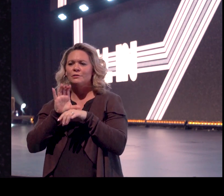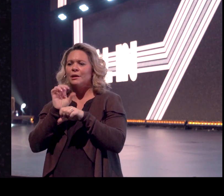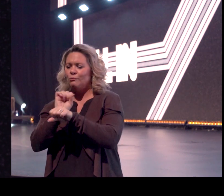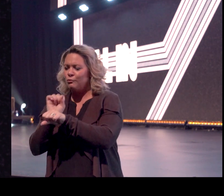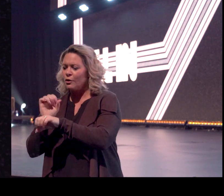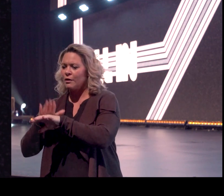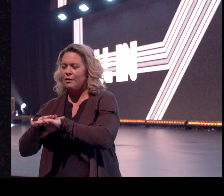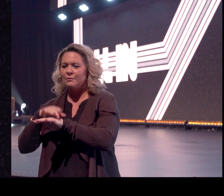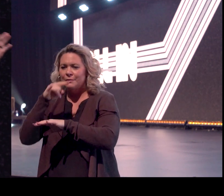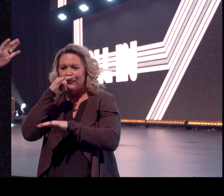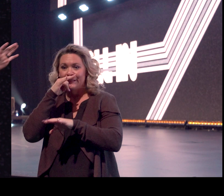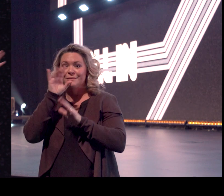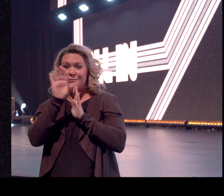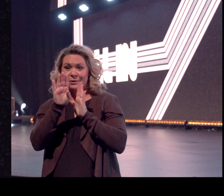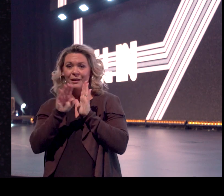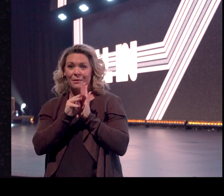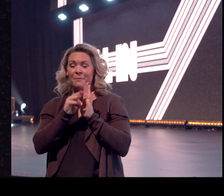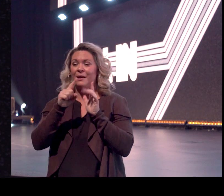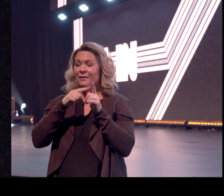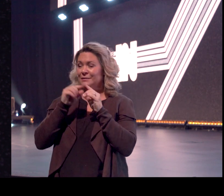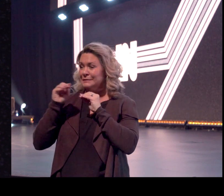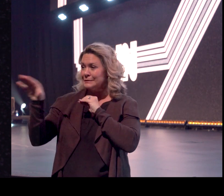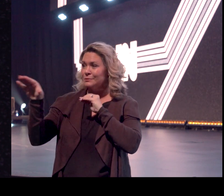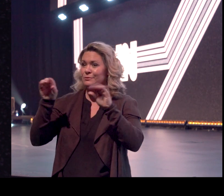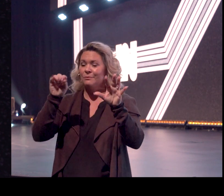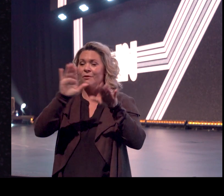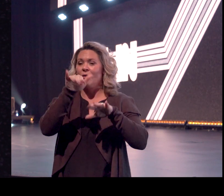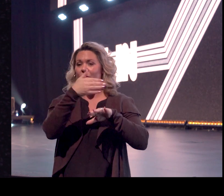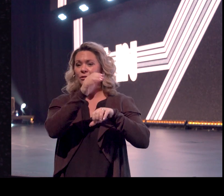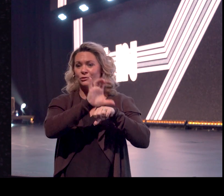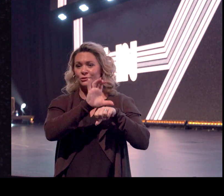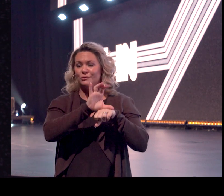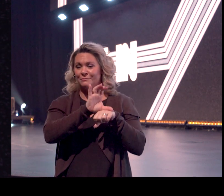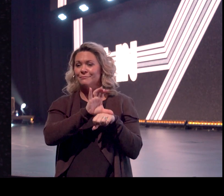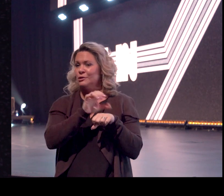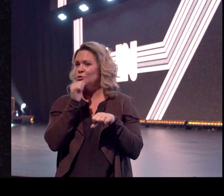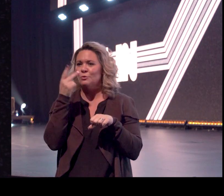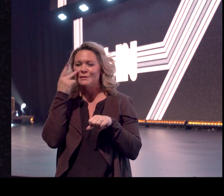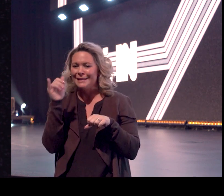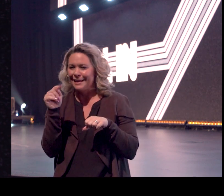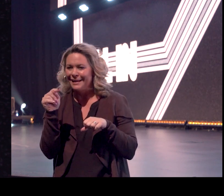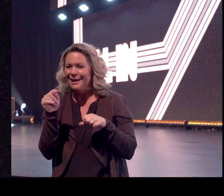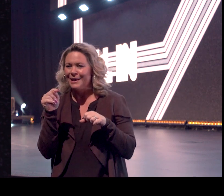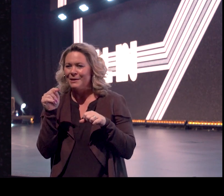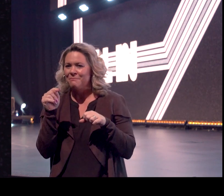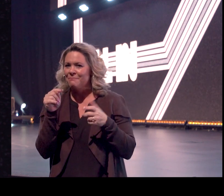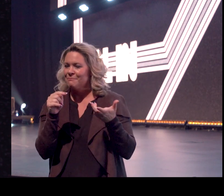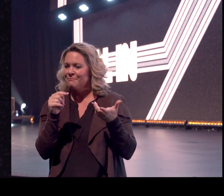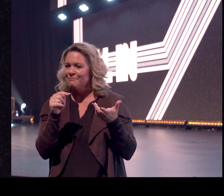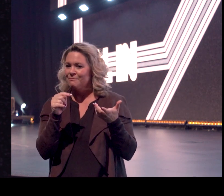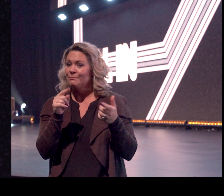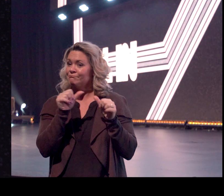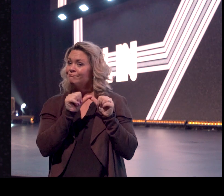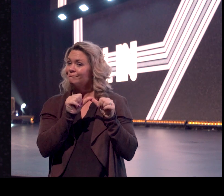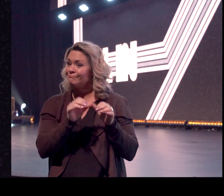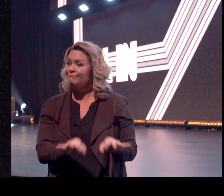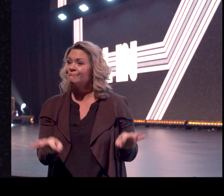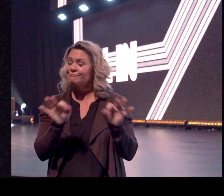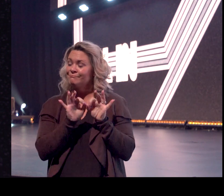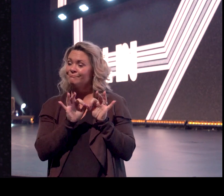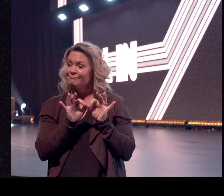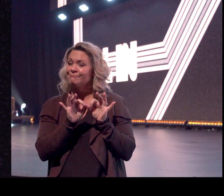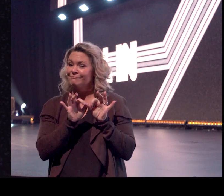kids' curriculum that ships to all of our campuses? You didn't see it. It doesn't mean it's not